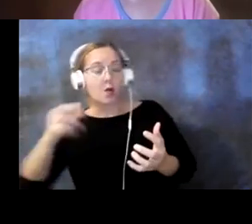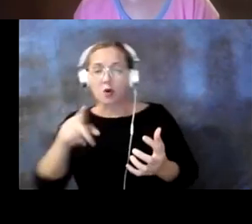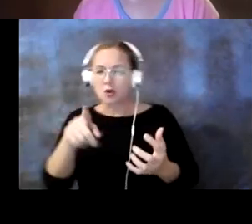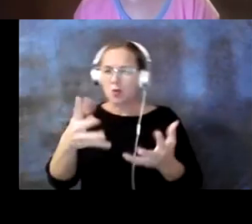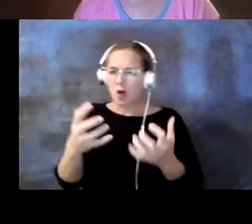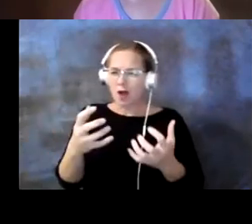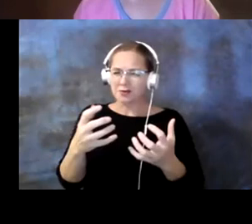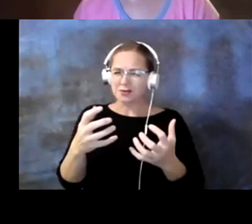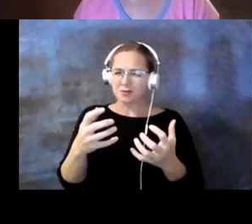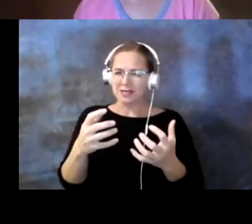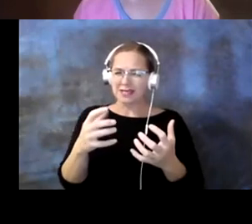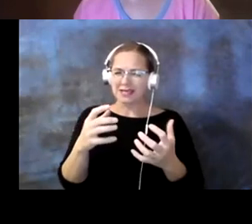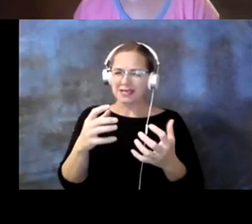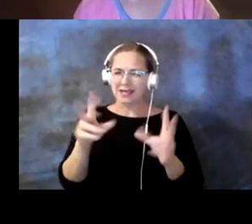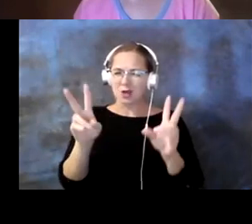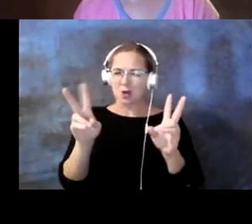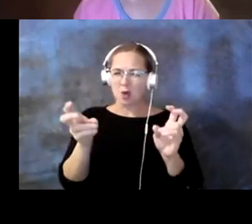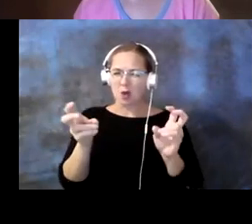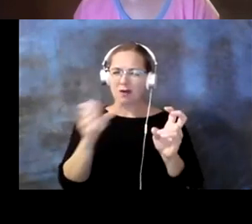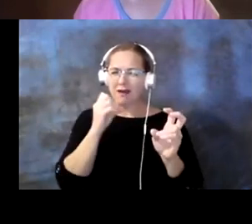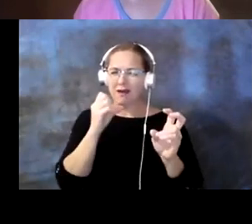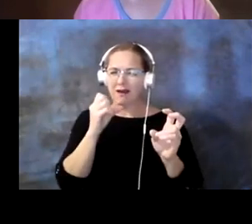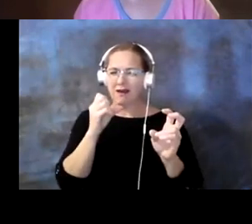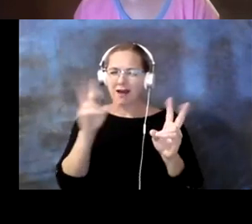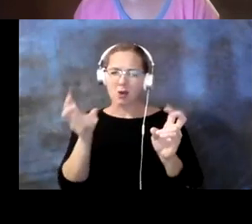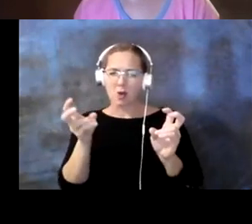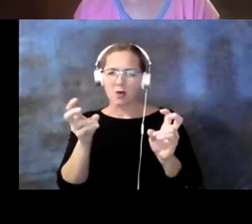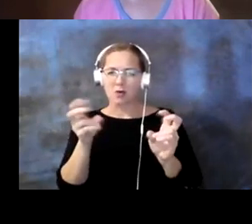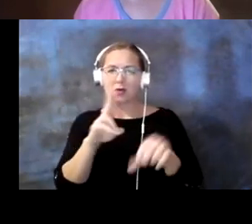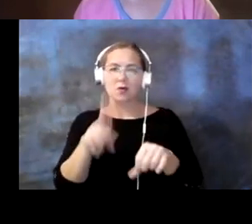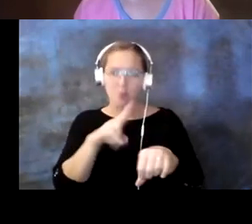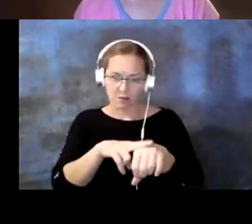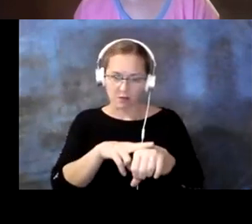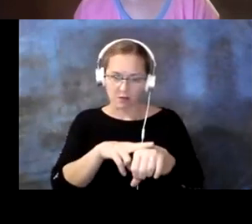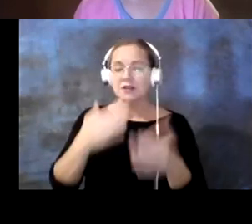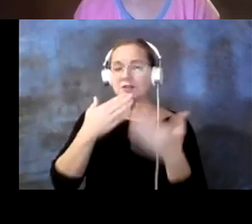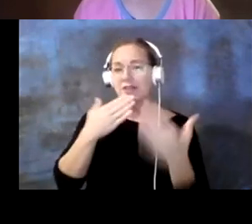be quote unquote normal. Thank you, Emerson, for sharing that.